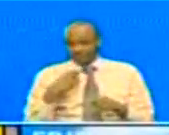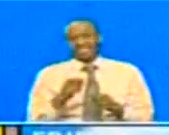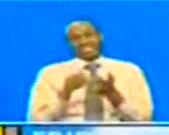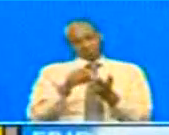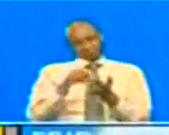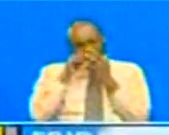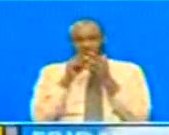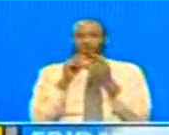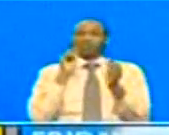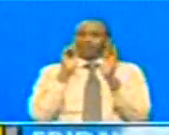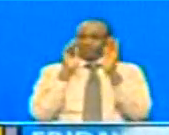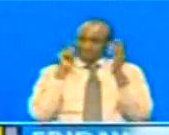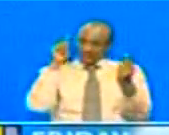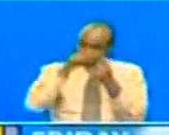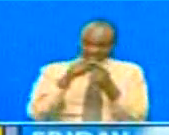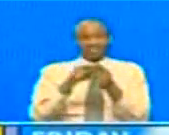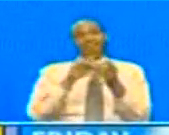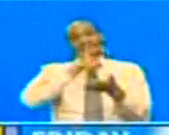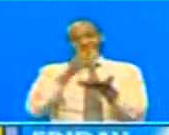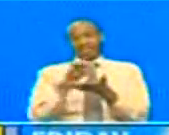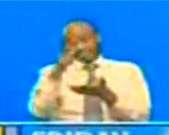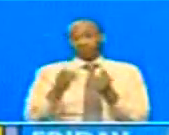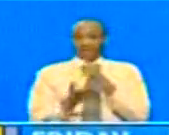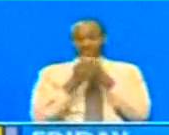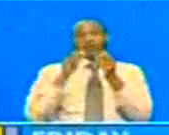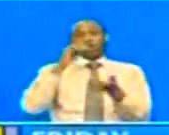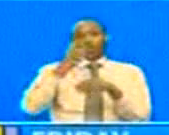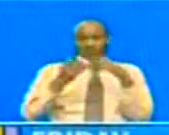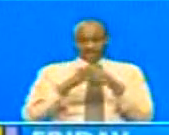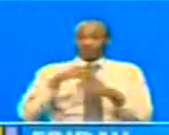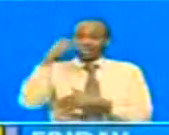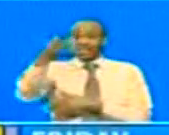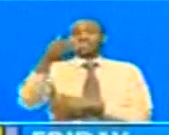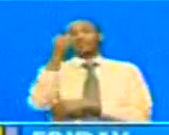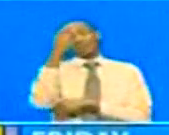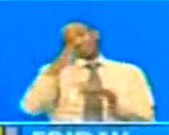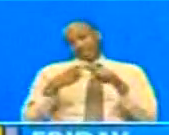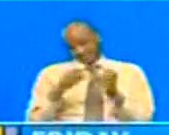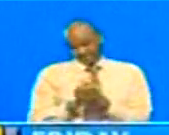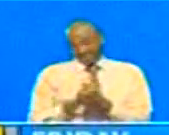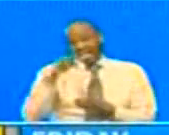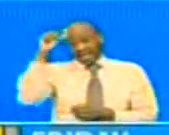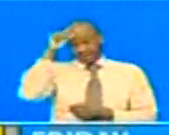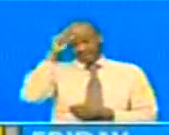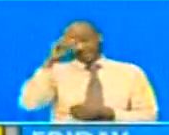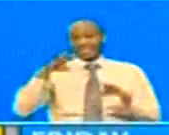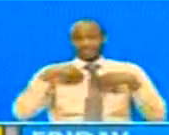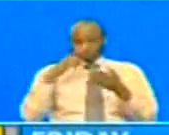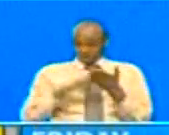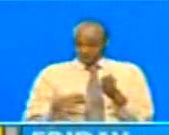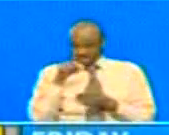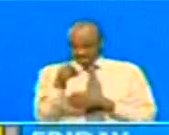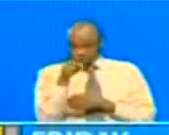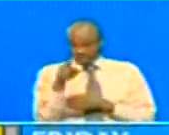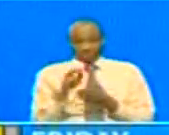special purpose fund to finance road construction on over the next 5 years. The government has adopted an Annuity